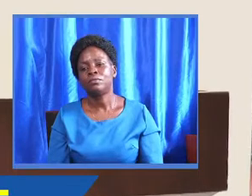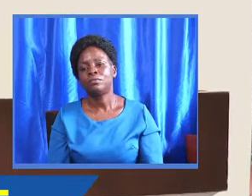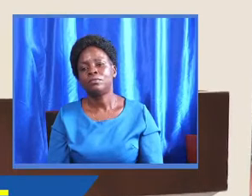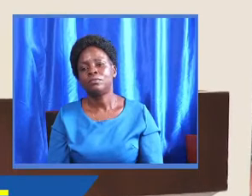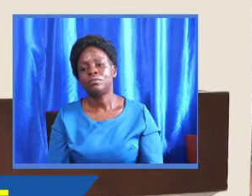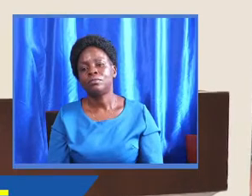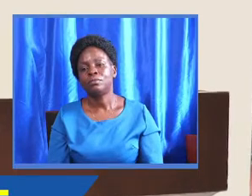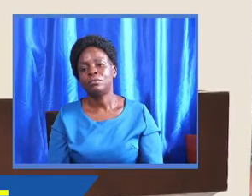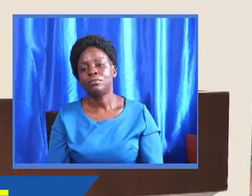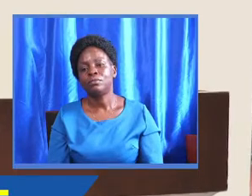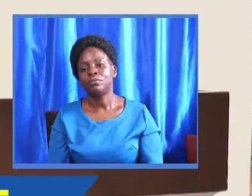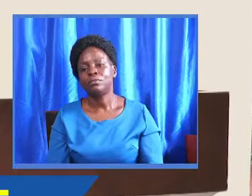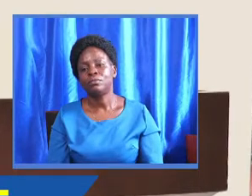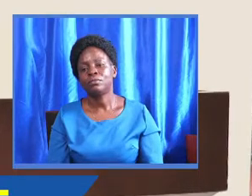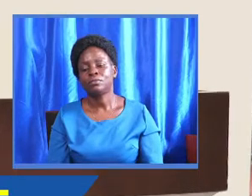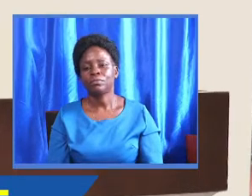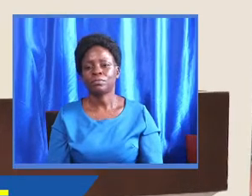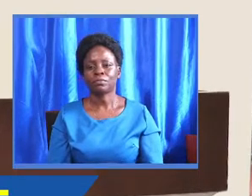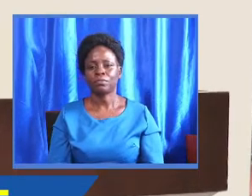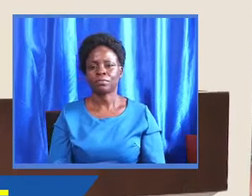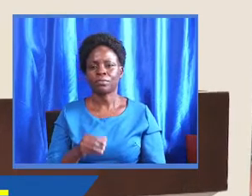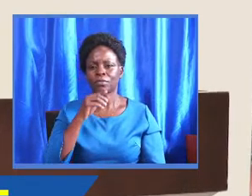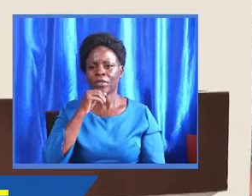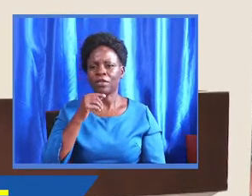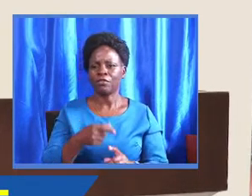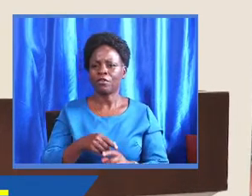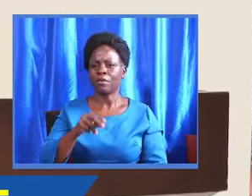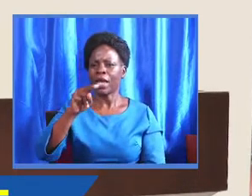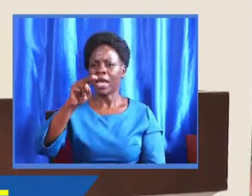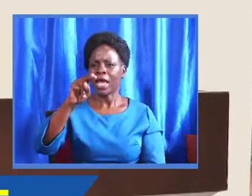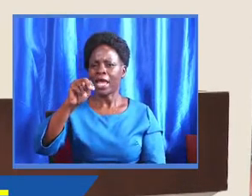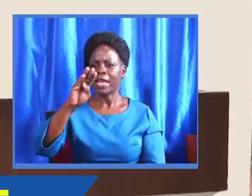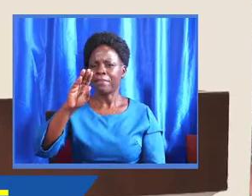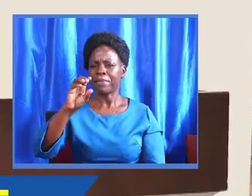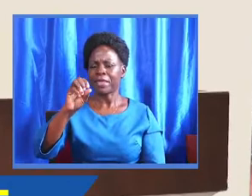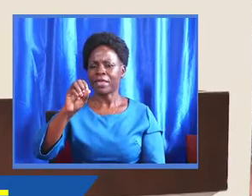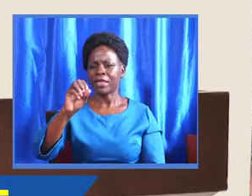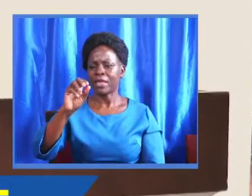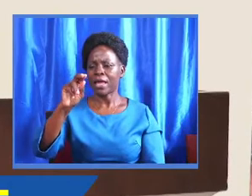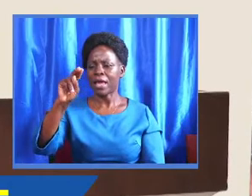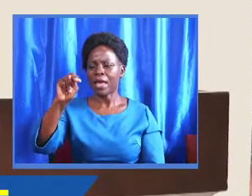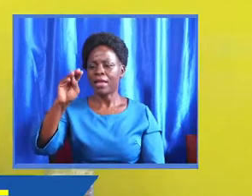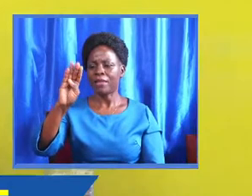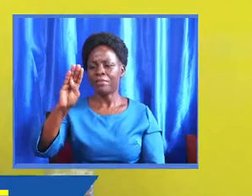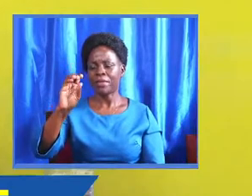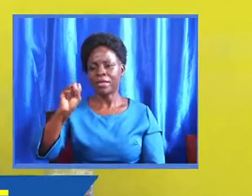Huh? I think it was REITs. The gentleman from NBS was asking about REITs.